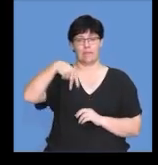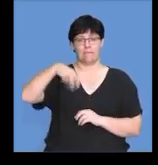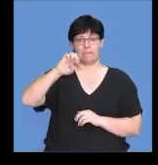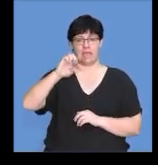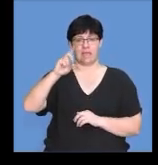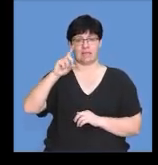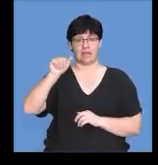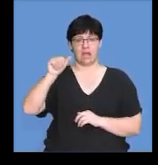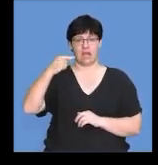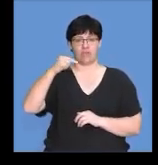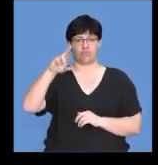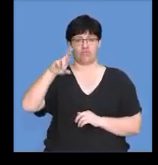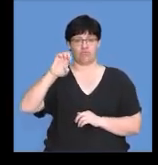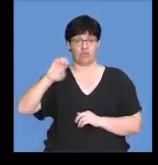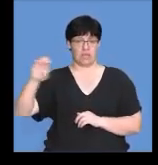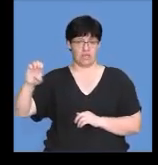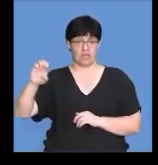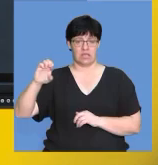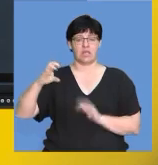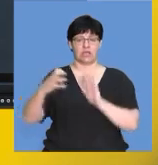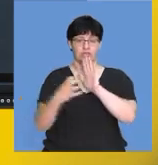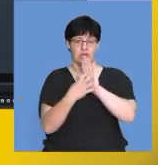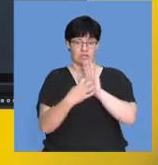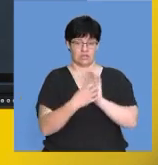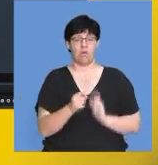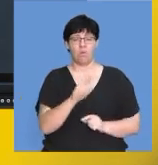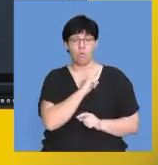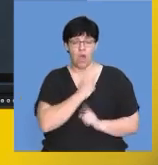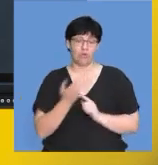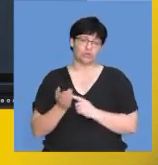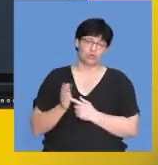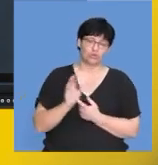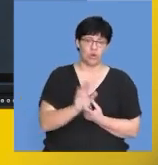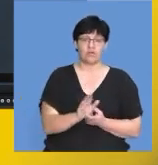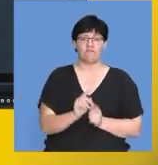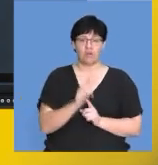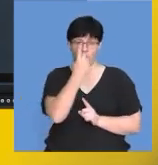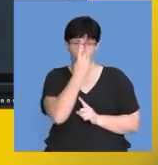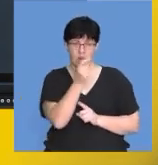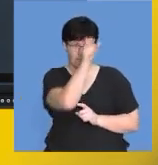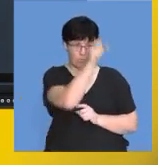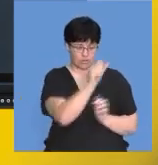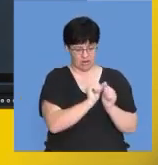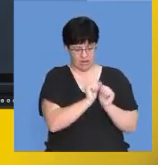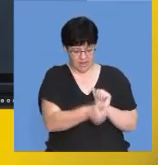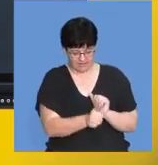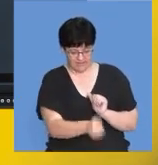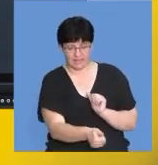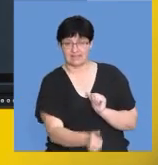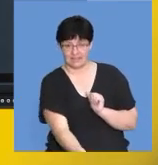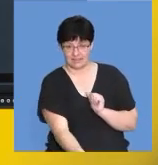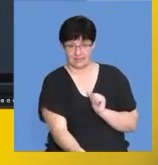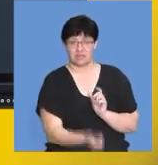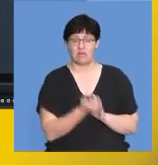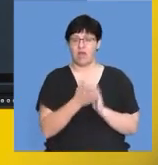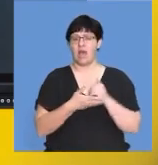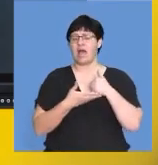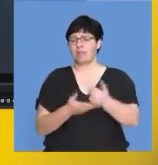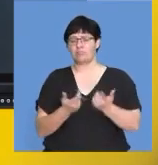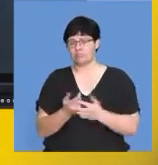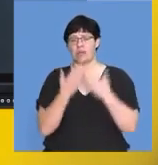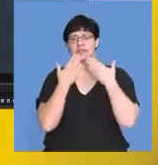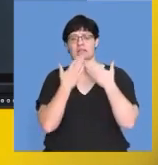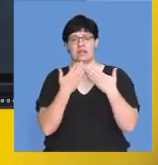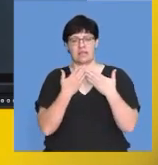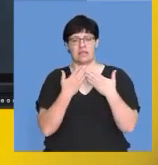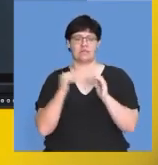chart because it shows you the inheritance of a characteristic from one generation to the next, and it's used often to study